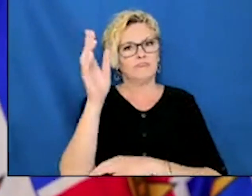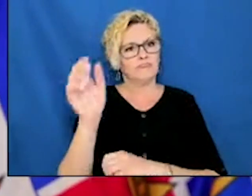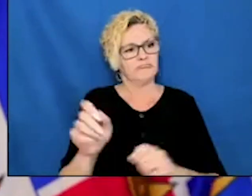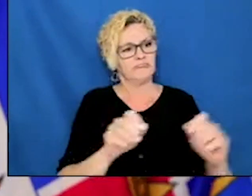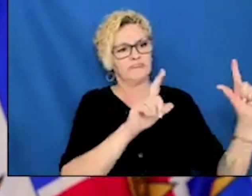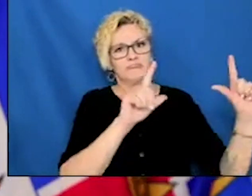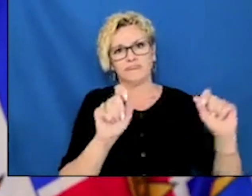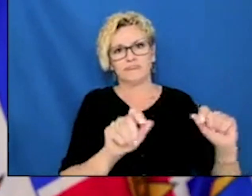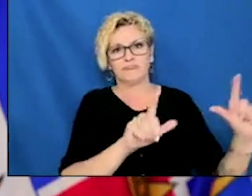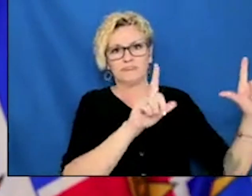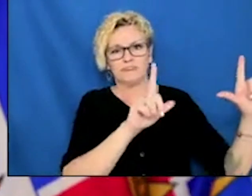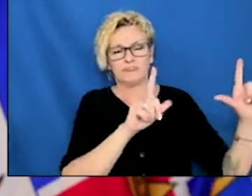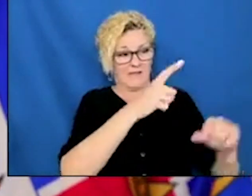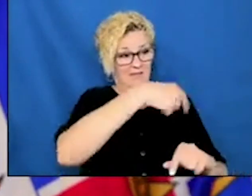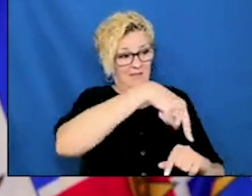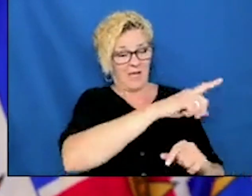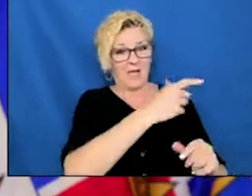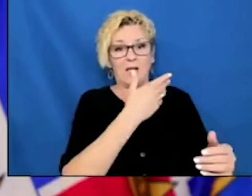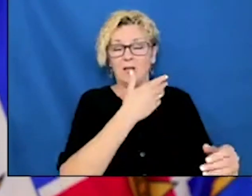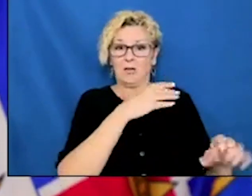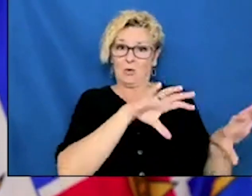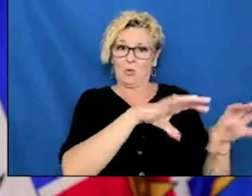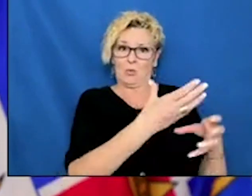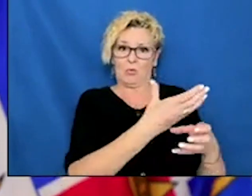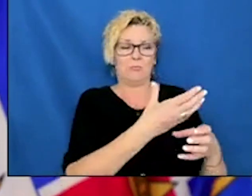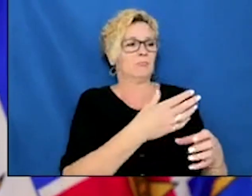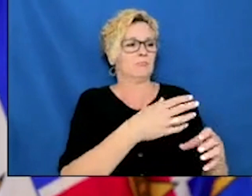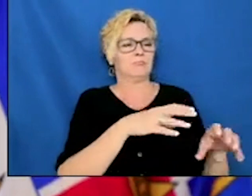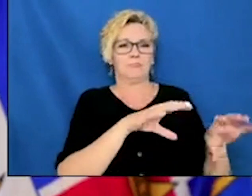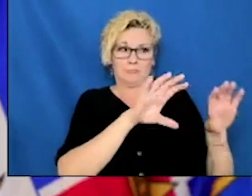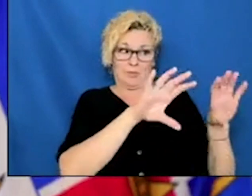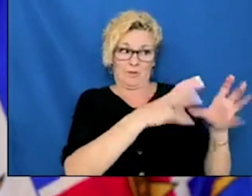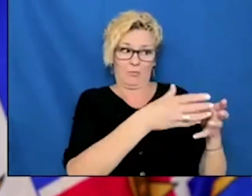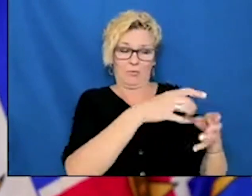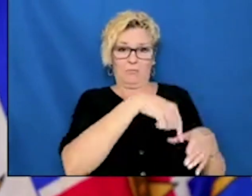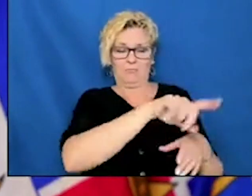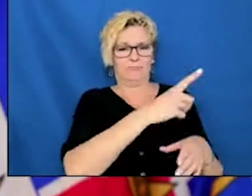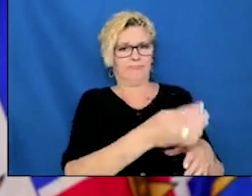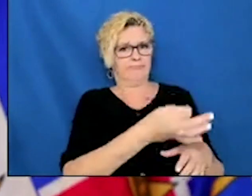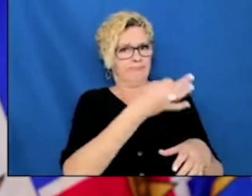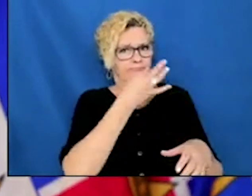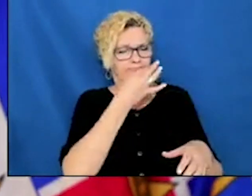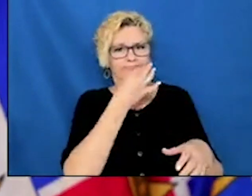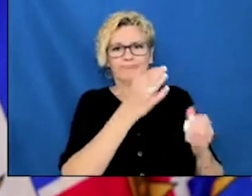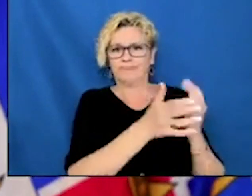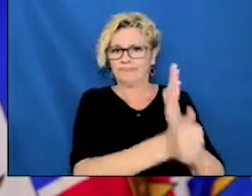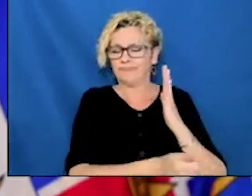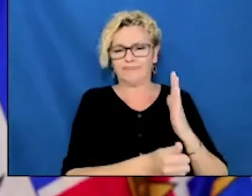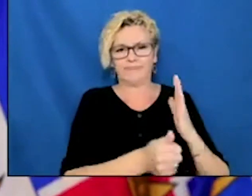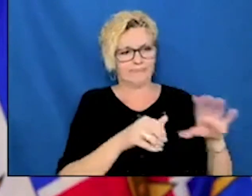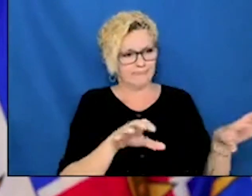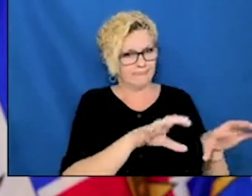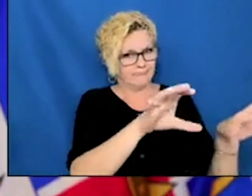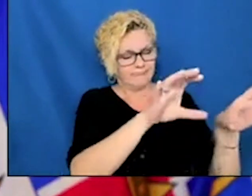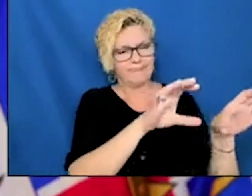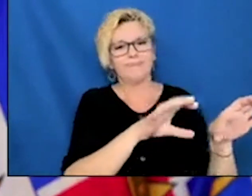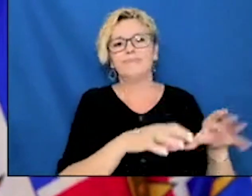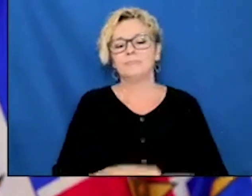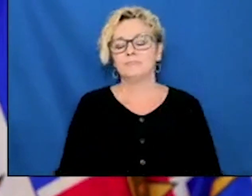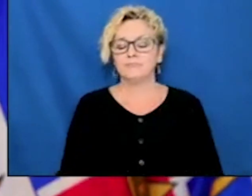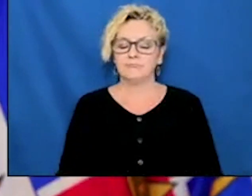with public health leaders in every community, connecting with their communities with the information those communities